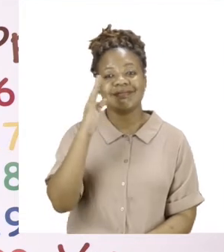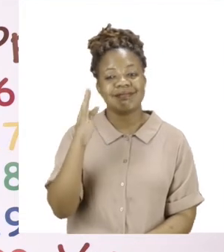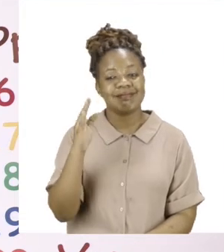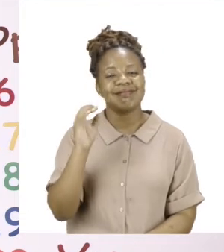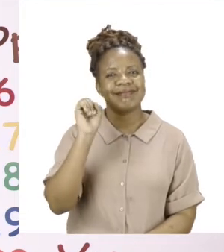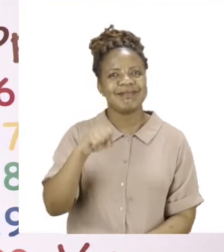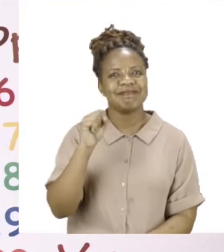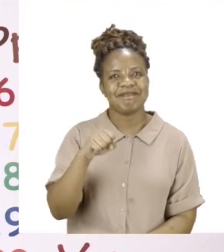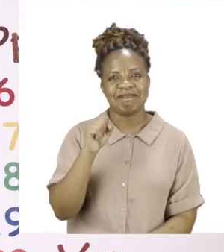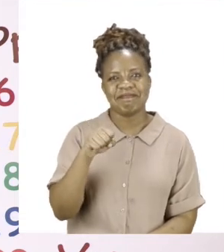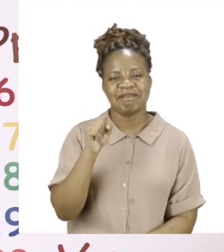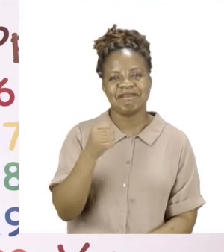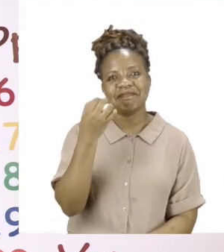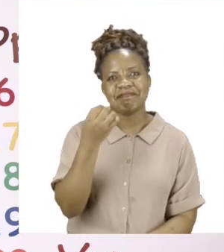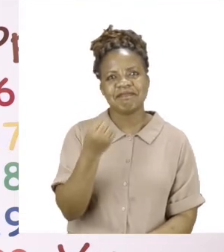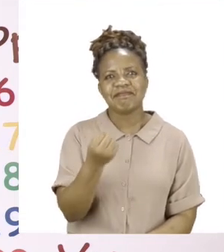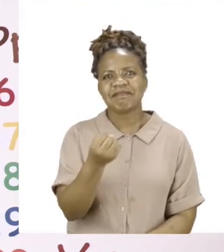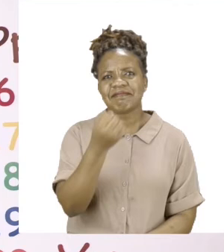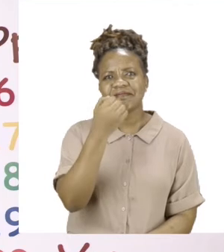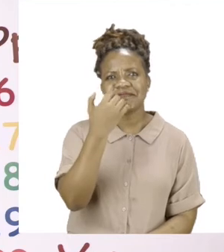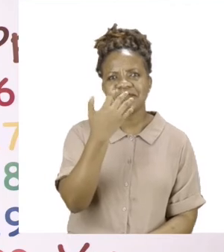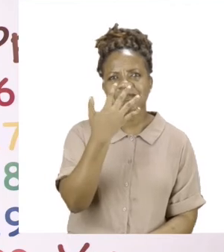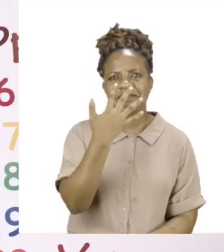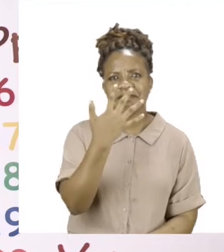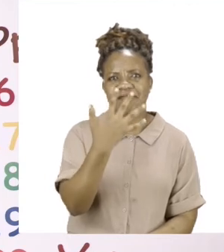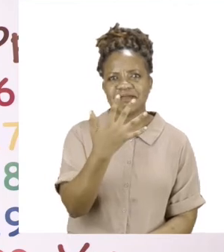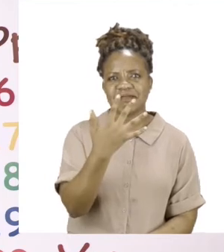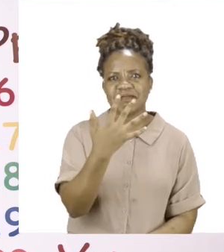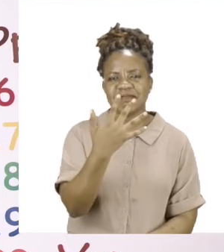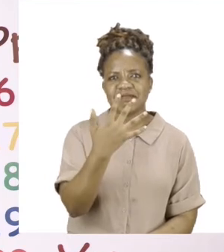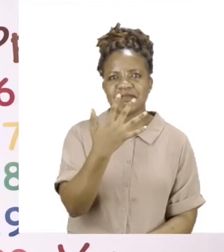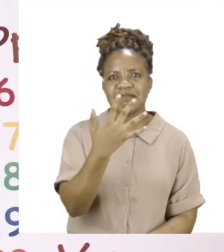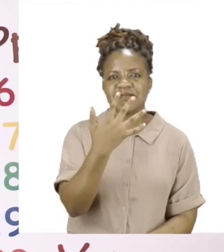Yes! We have found a 5, and the 5 is in the number